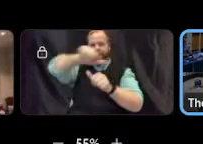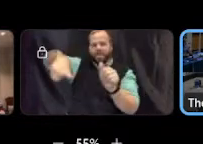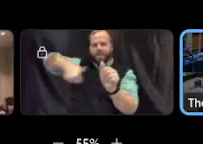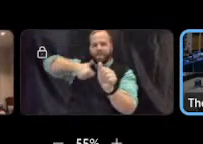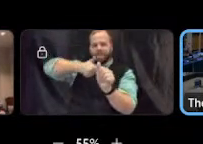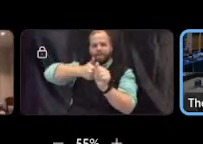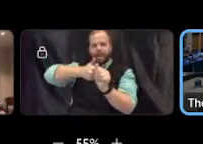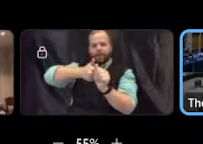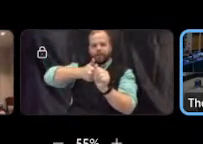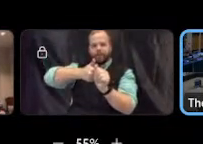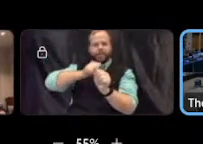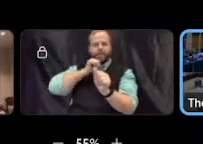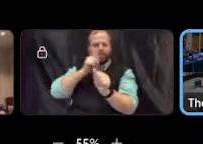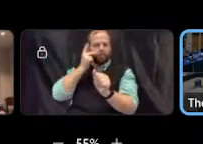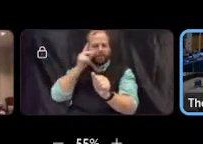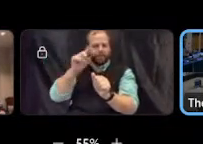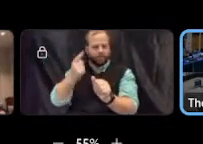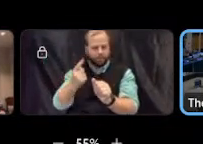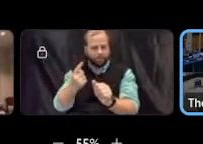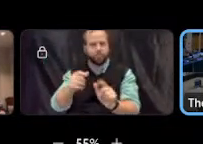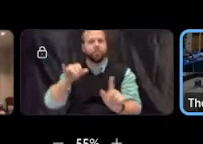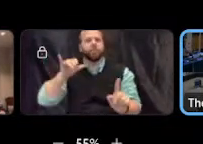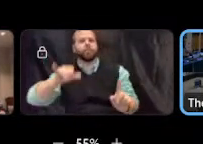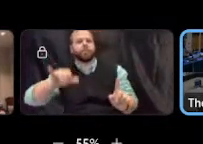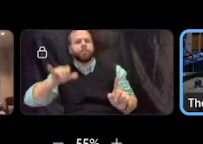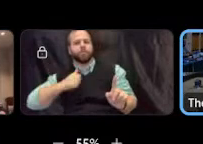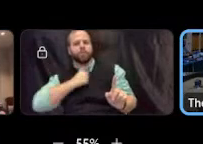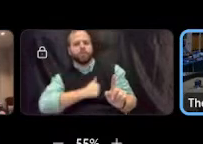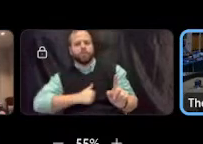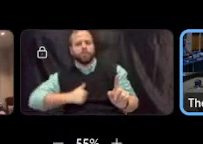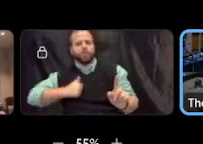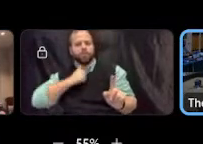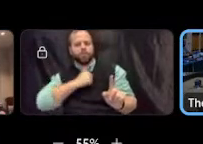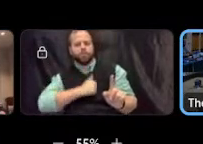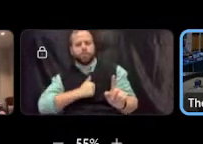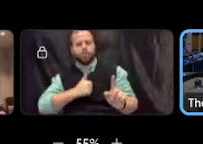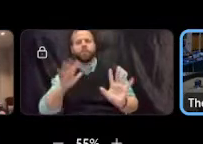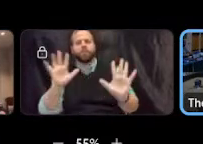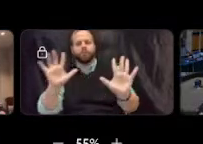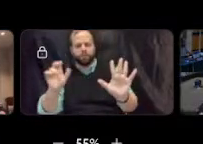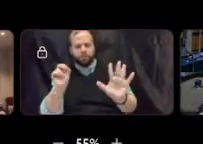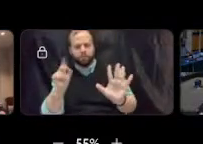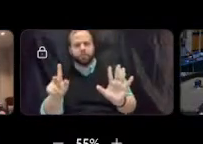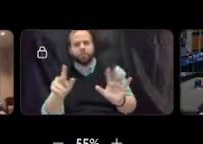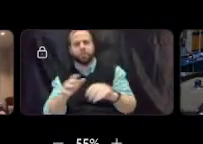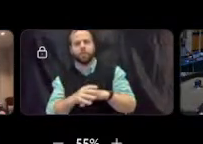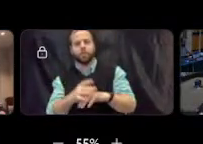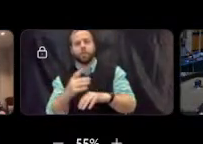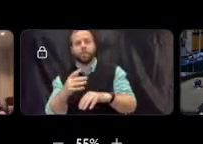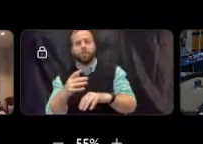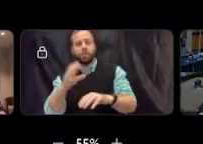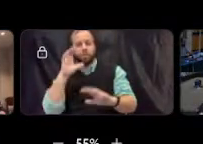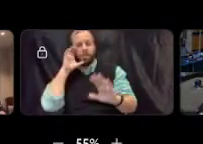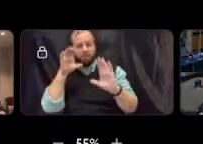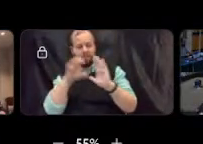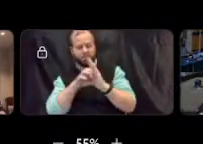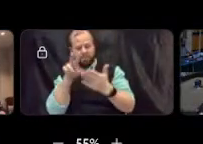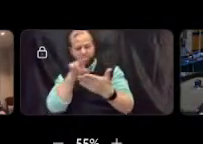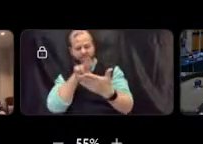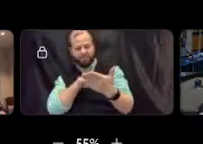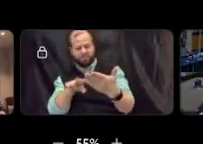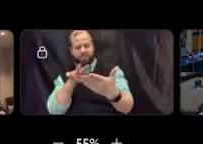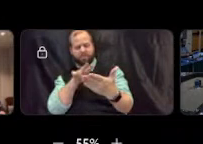see first. Okay, I'm sorry. Okay, I must have, okay. When I looked at the